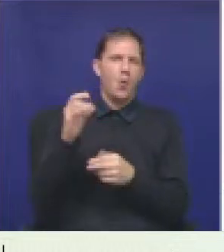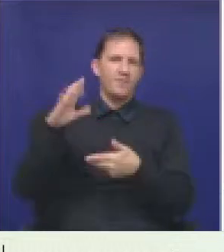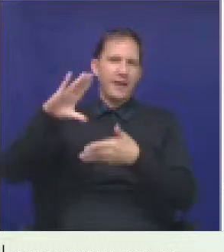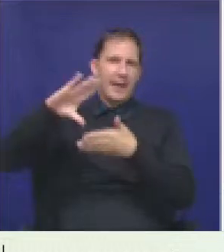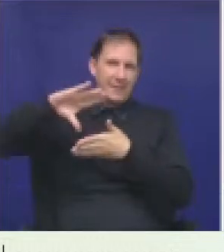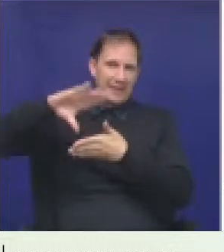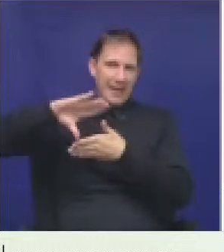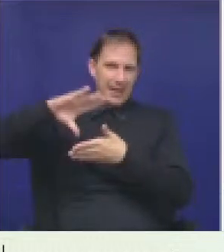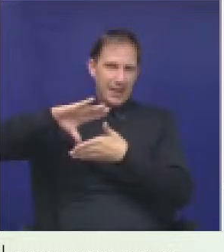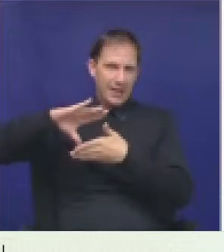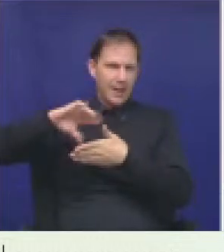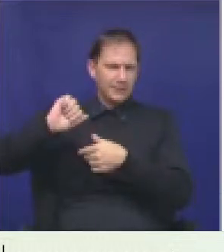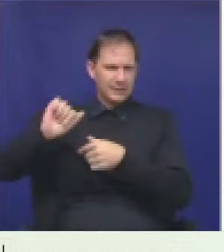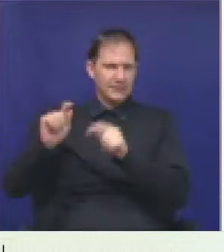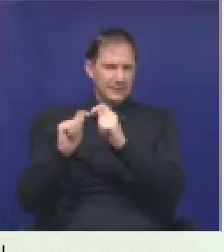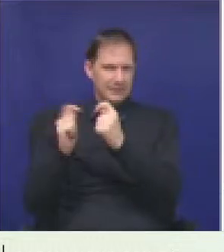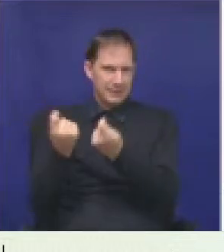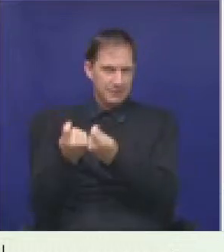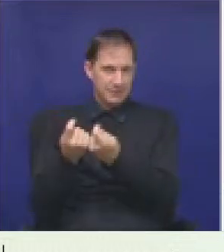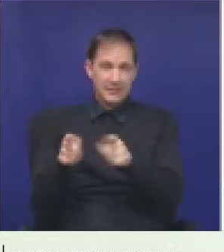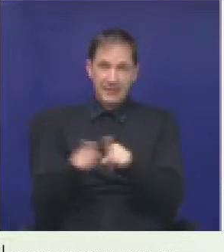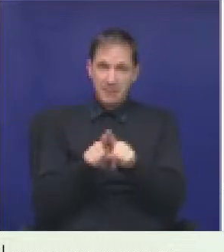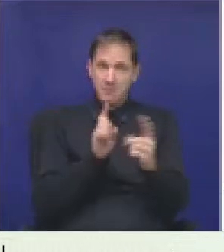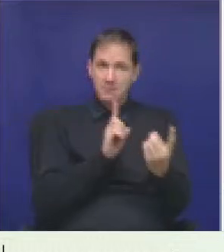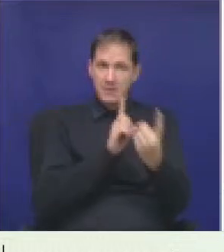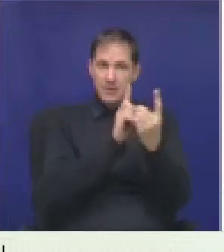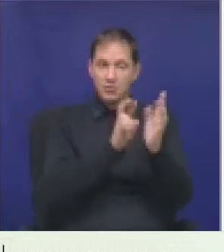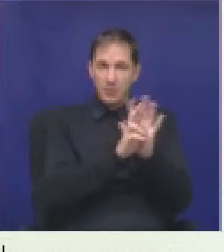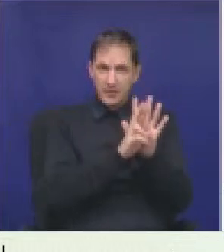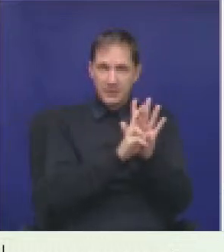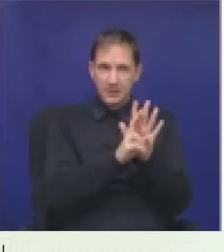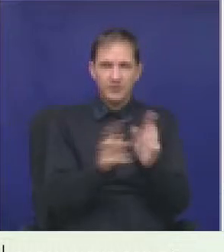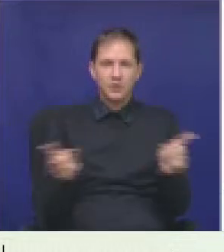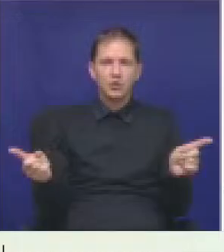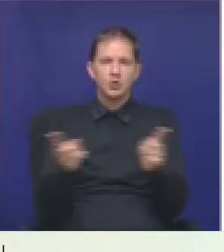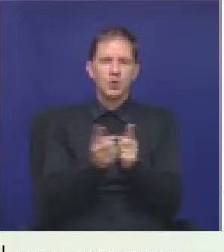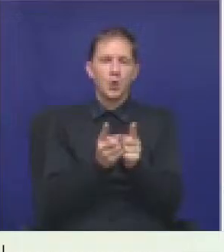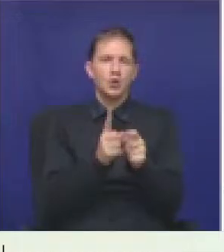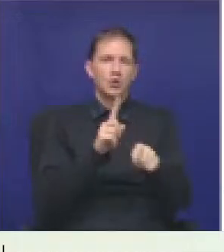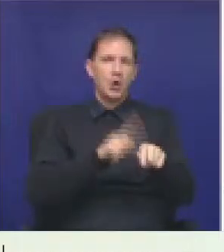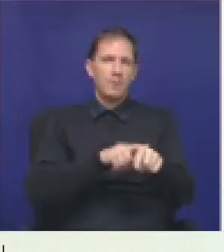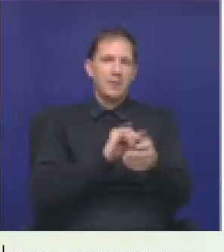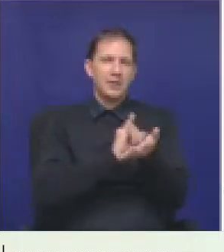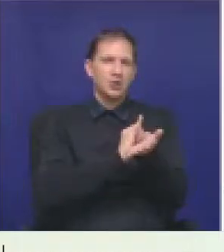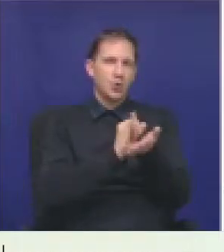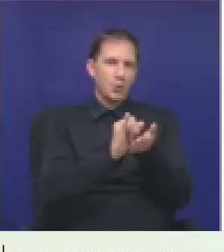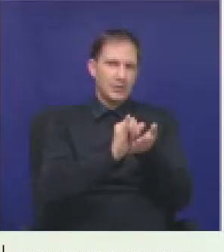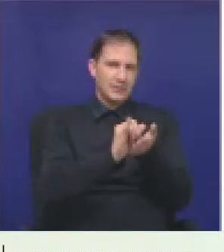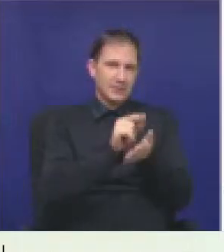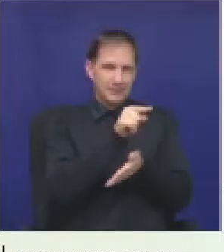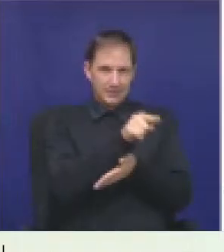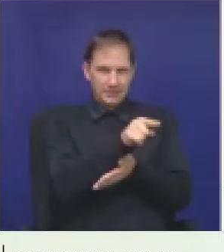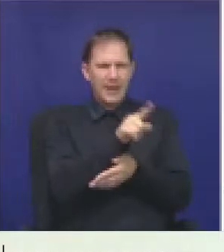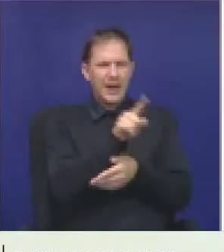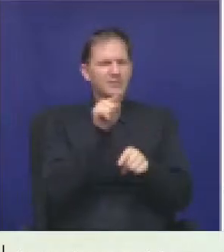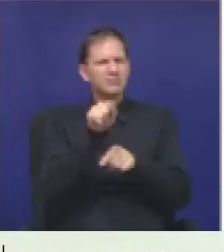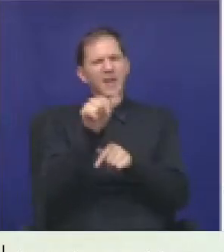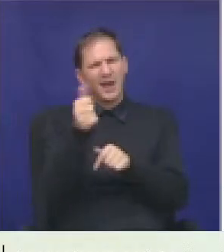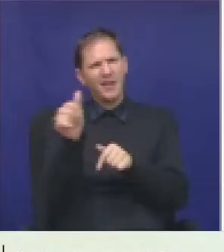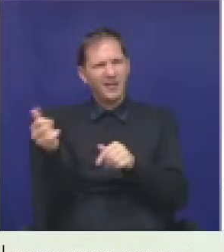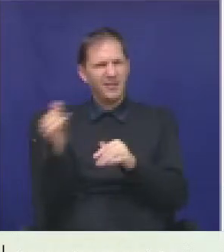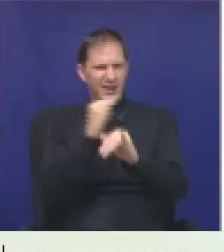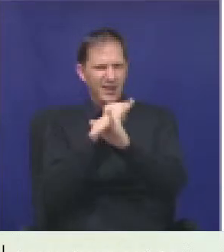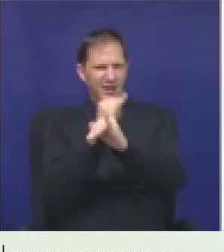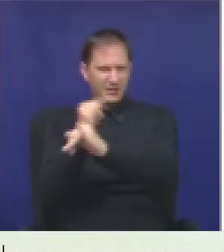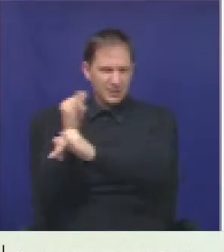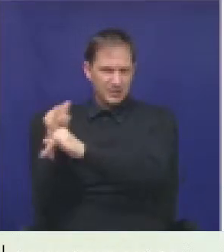team. We will similarly meet with representatives of the short-term insurance industry and other institutions that hold